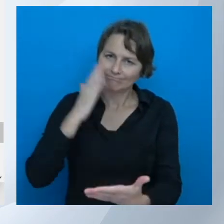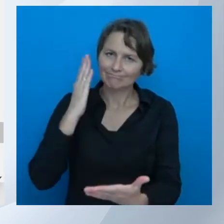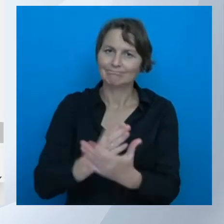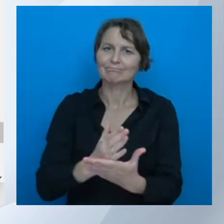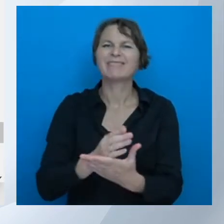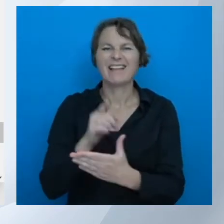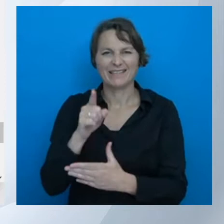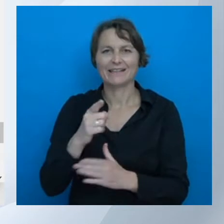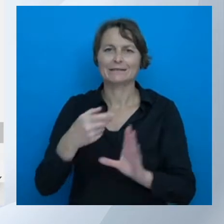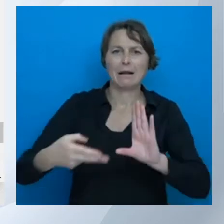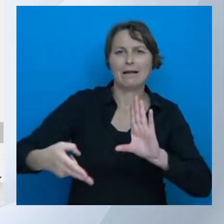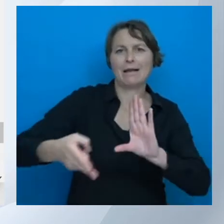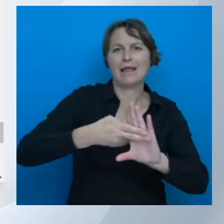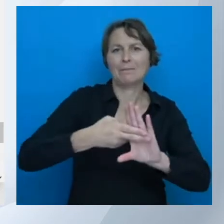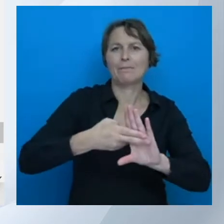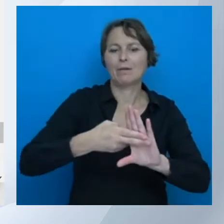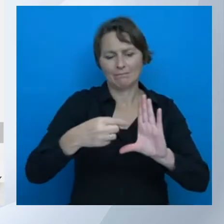label.